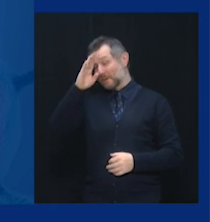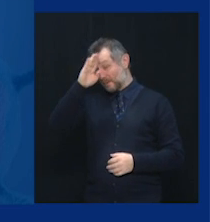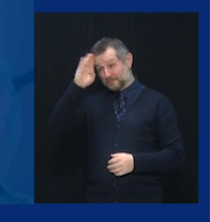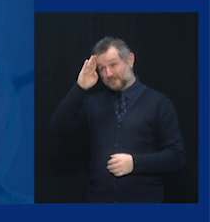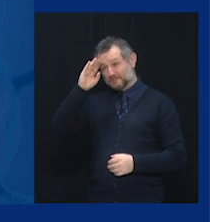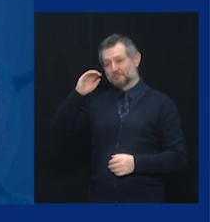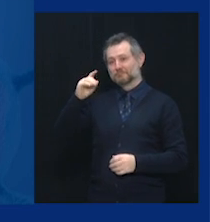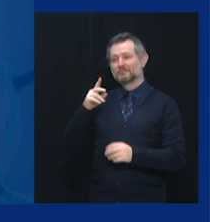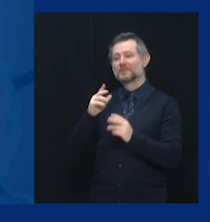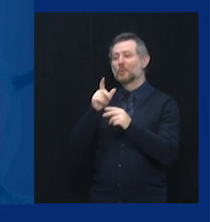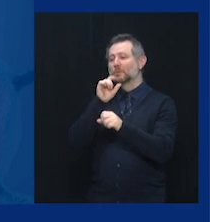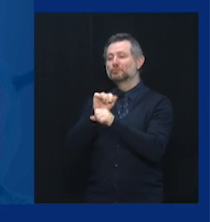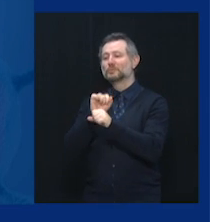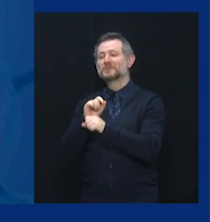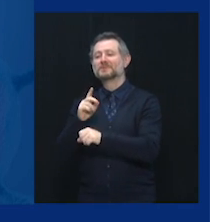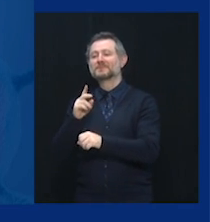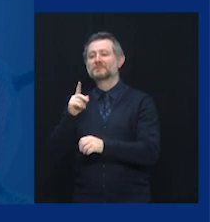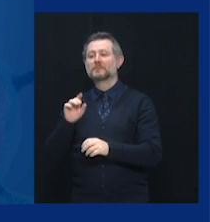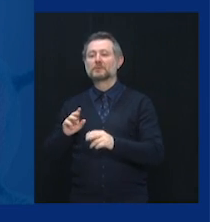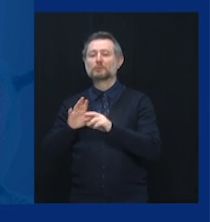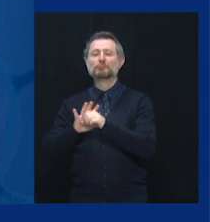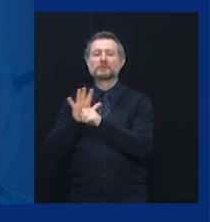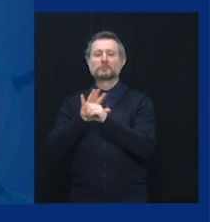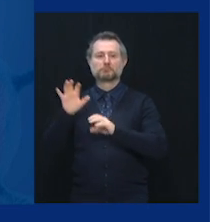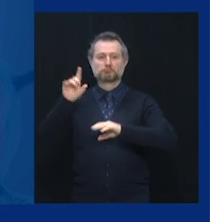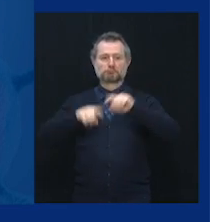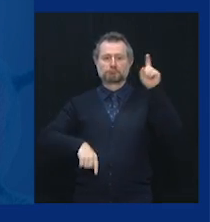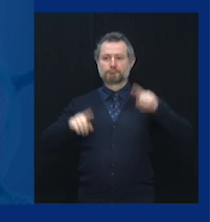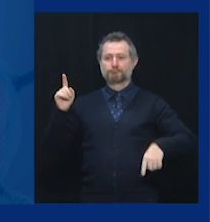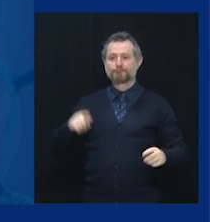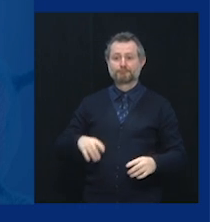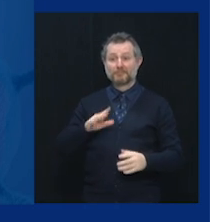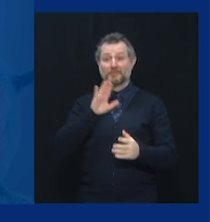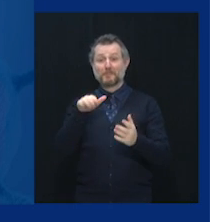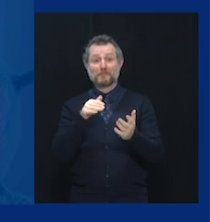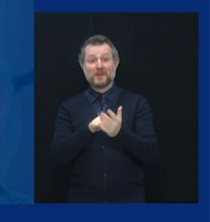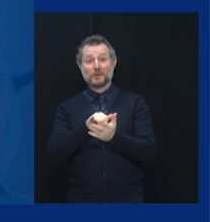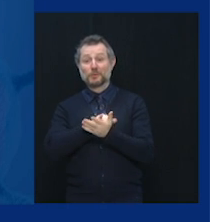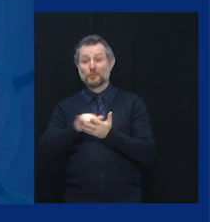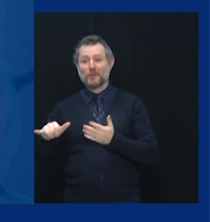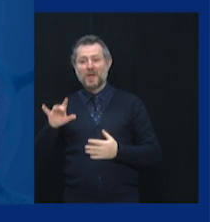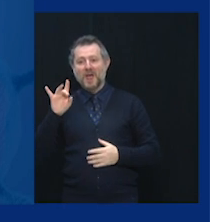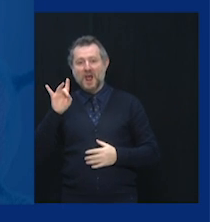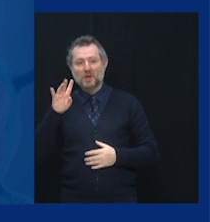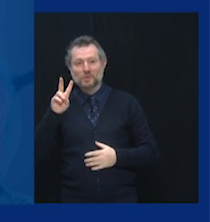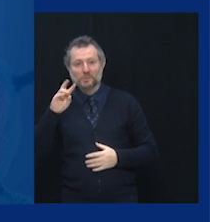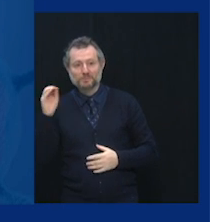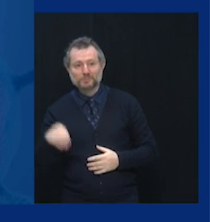region. And you see the variance. Central New York is 82%.